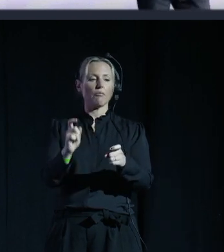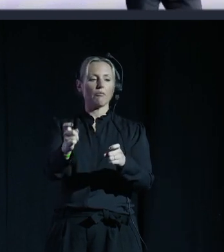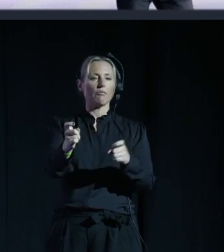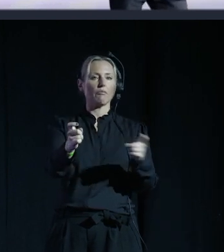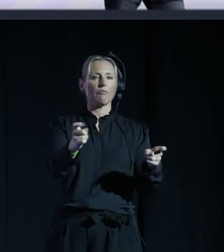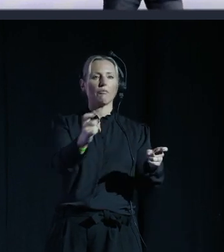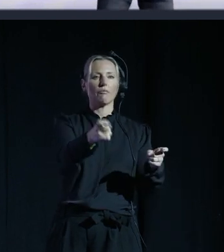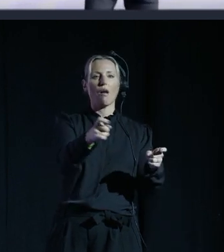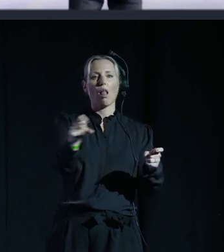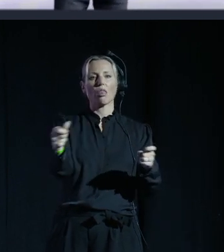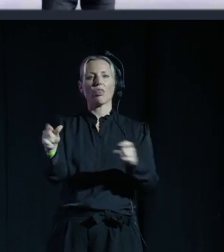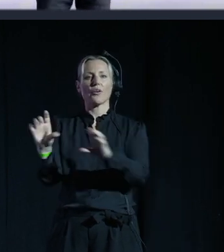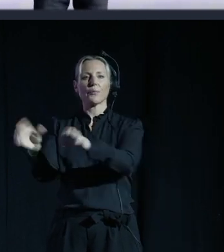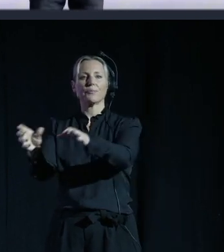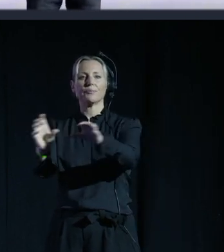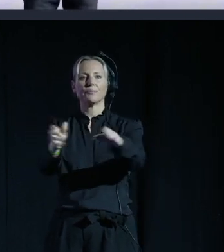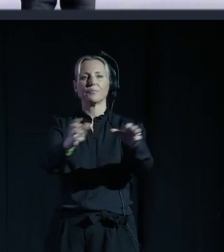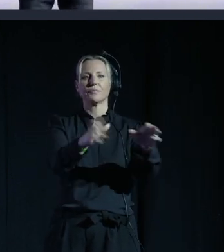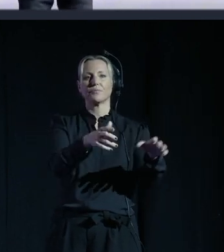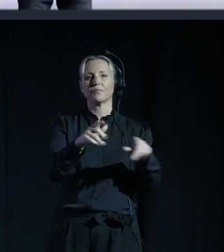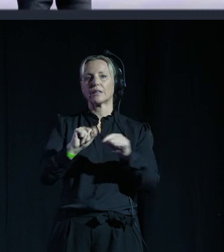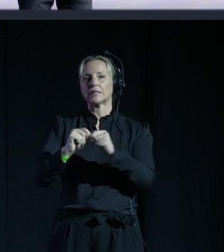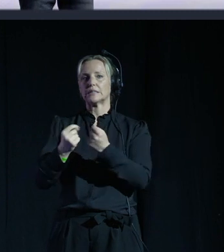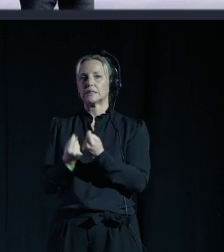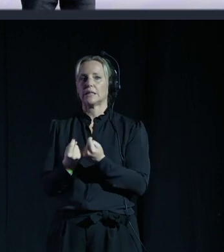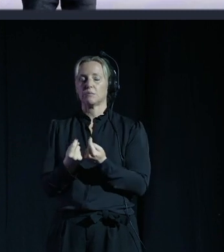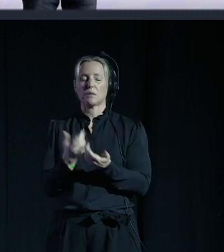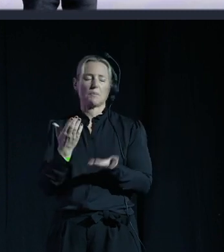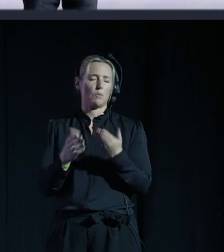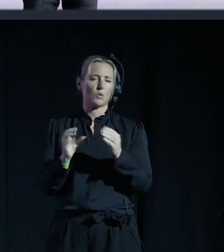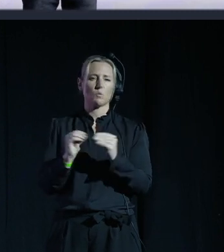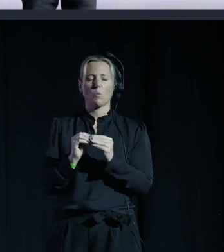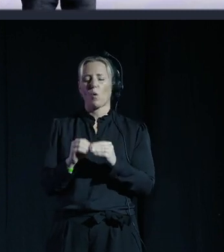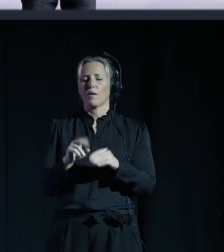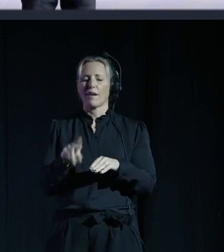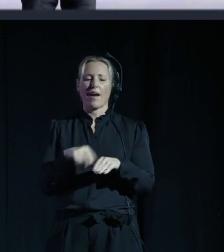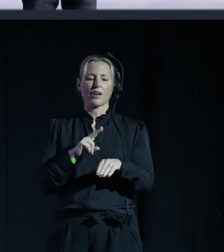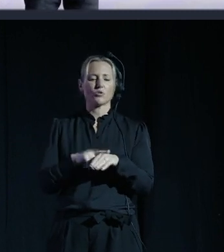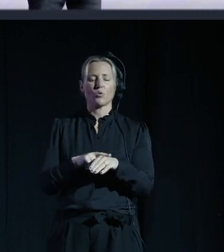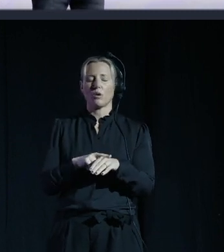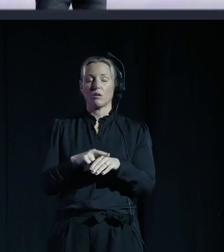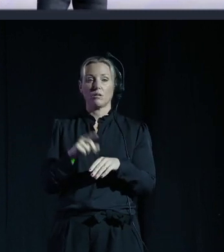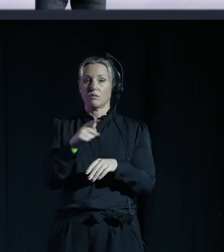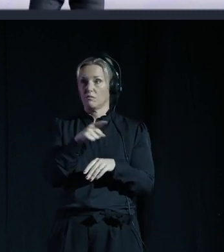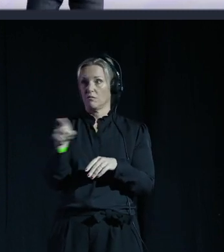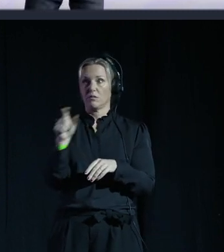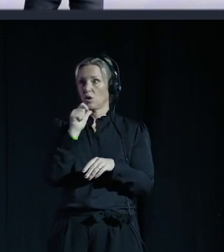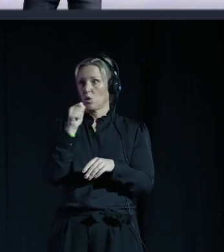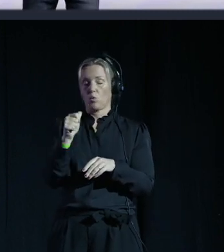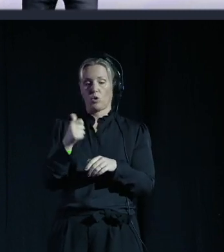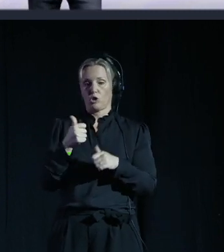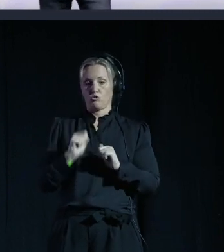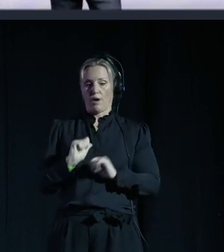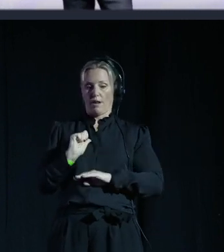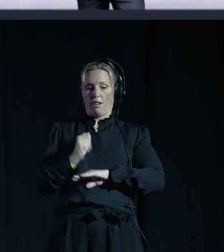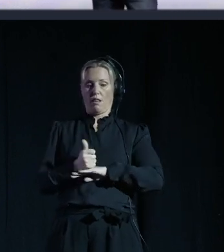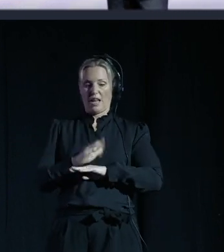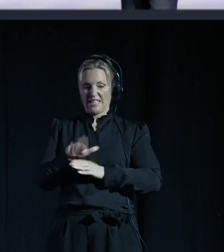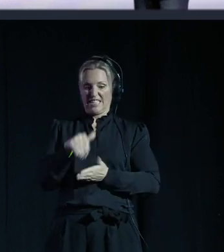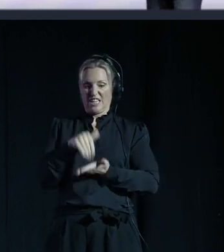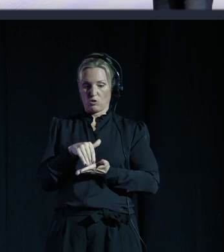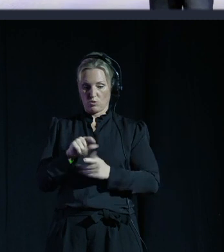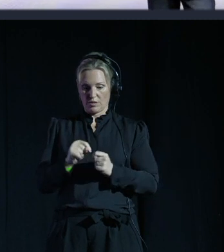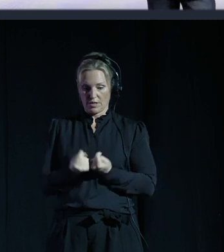happened organically. You didn't really intend to be sort of the centralized team, but before you know it, you now are, and now you're